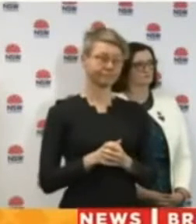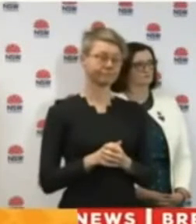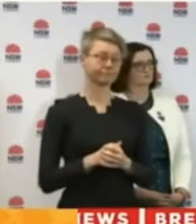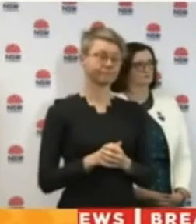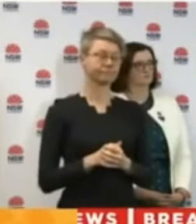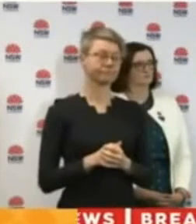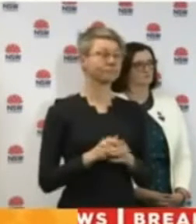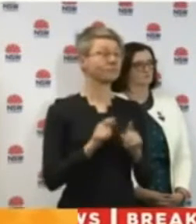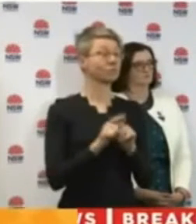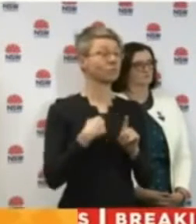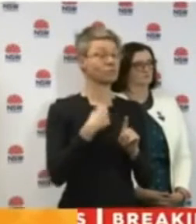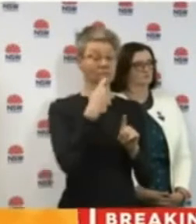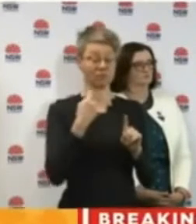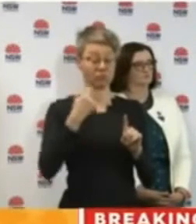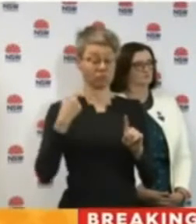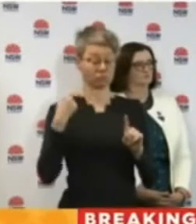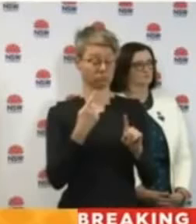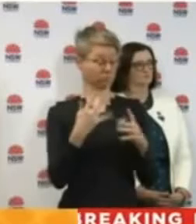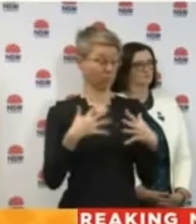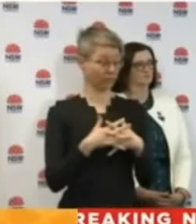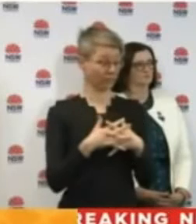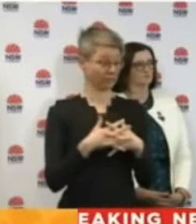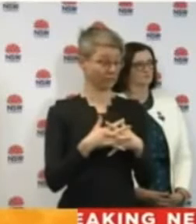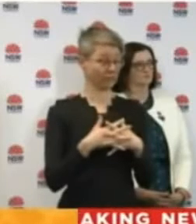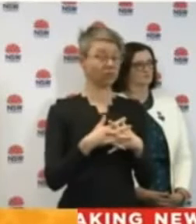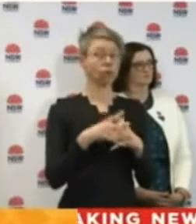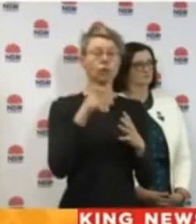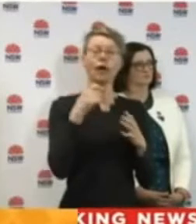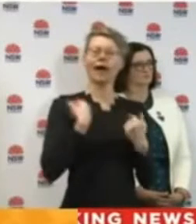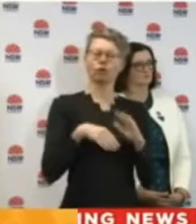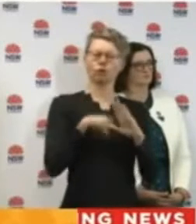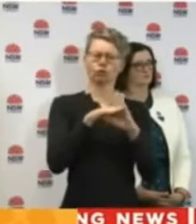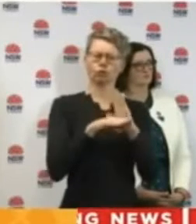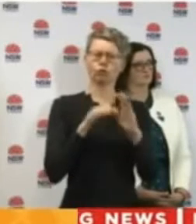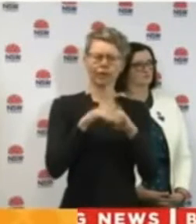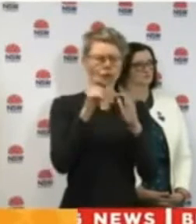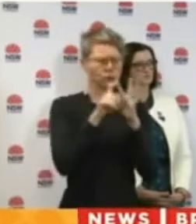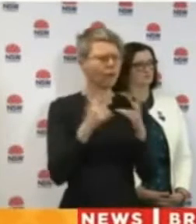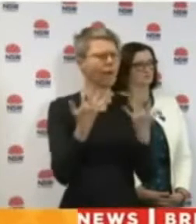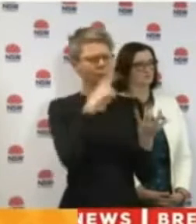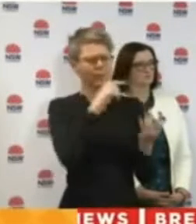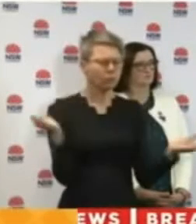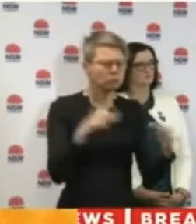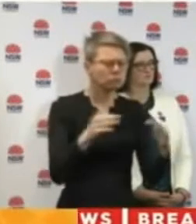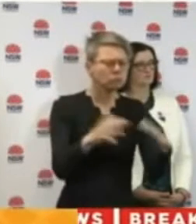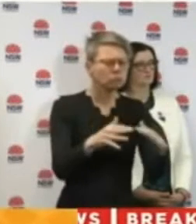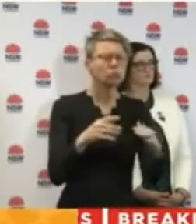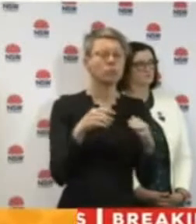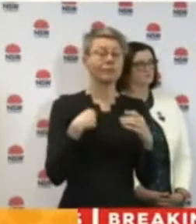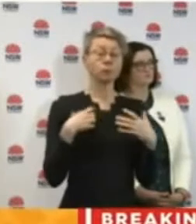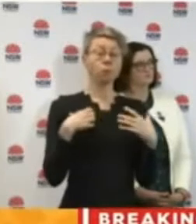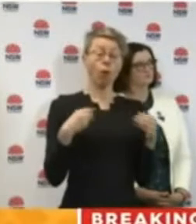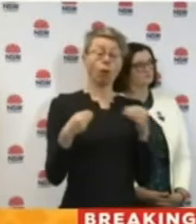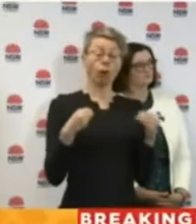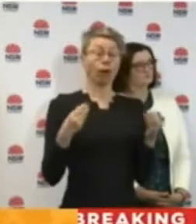for a number of weeks now, as we ease restrictions, there is no doubt the number of cases will increase, and we should measure our success